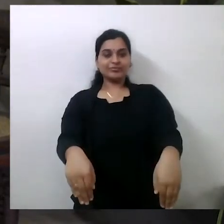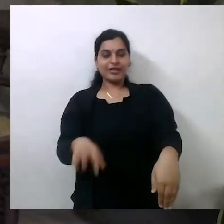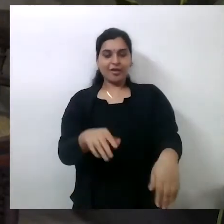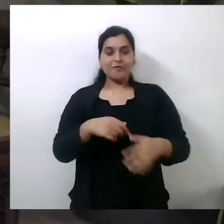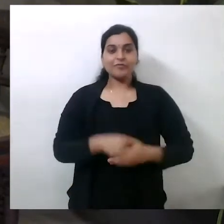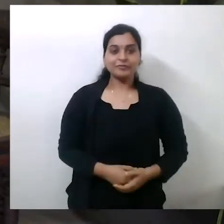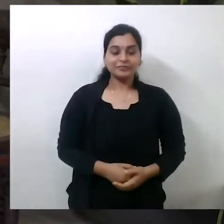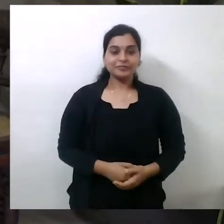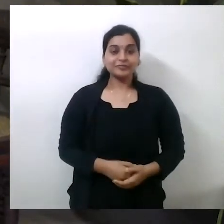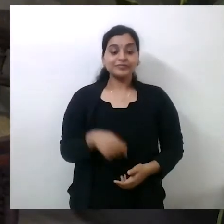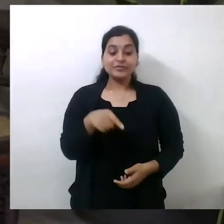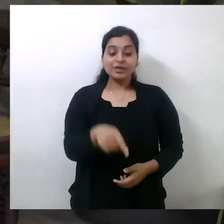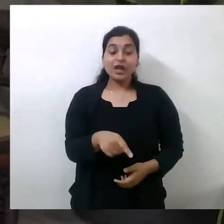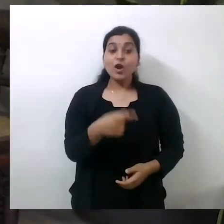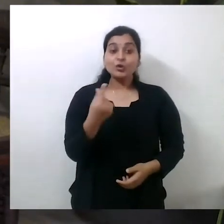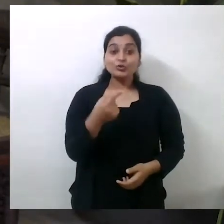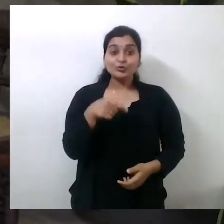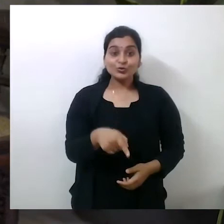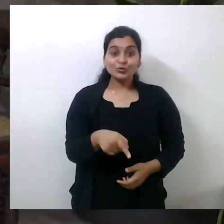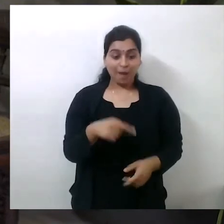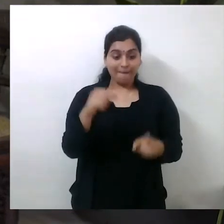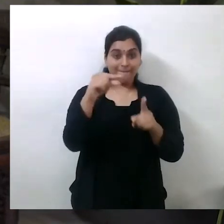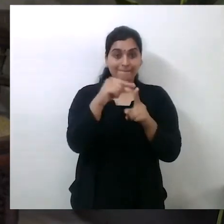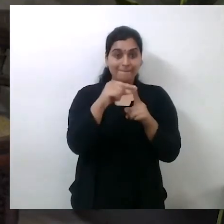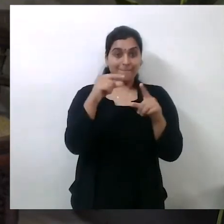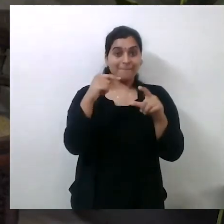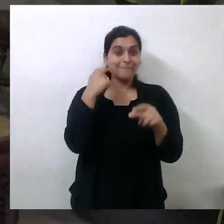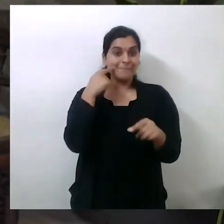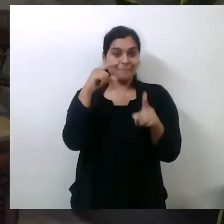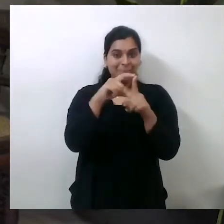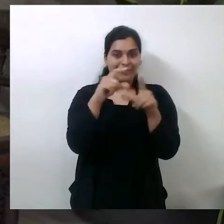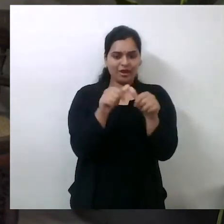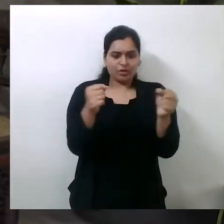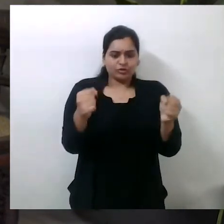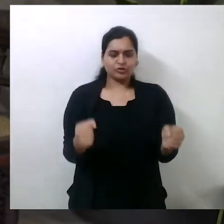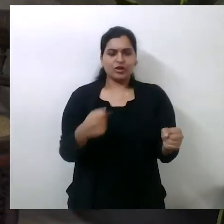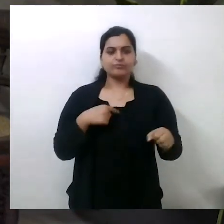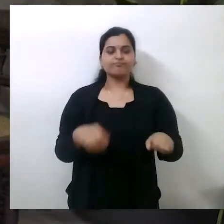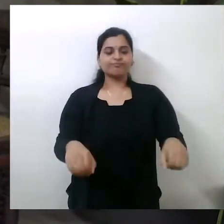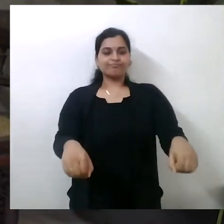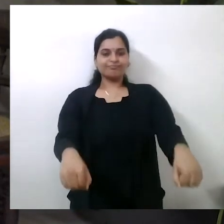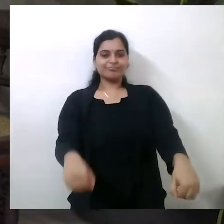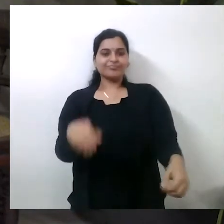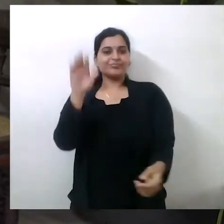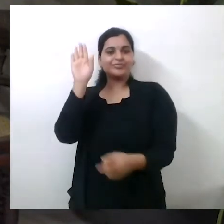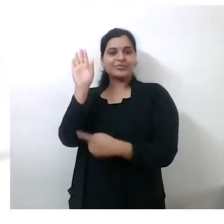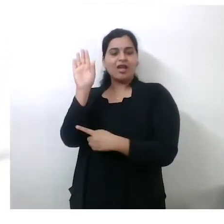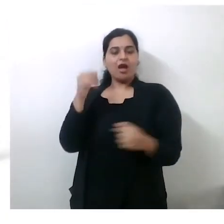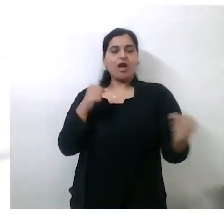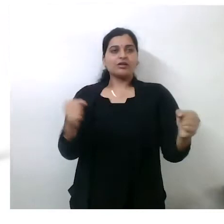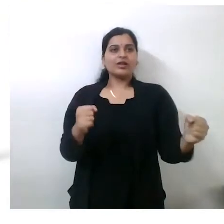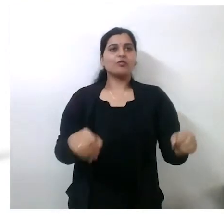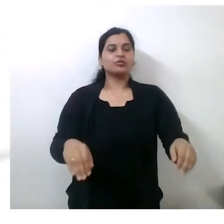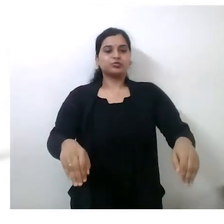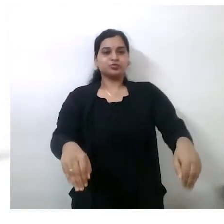some. So obviously in our chair, the Pida chair, we see a gentle recline, that is for comfort, because an absolute straight, which is